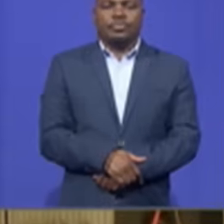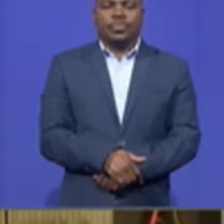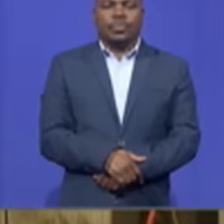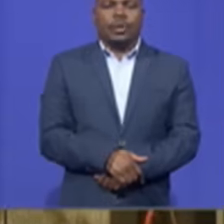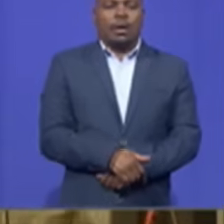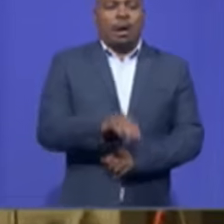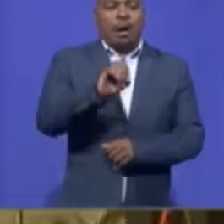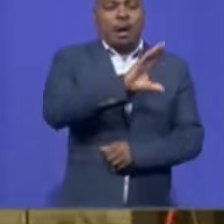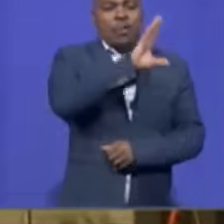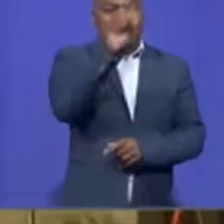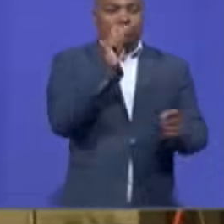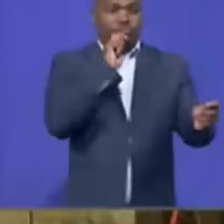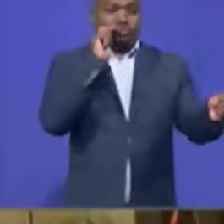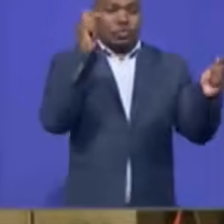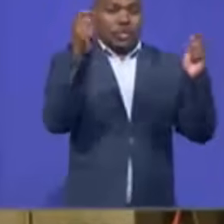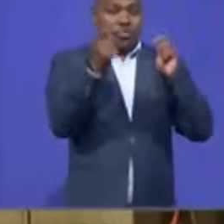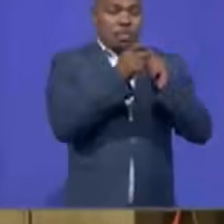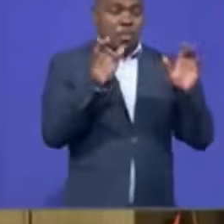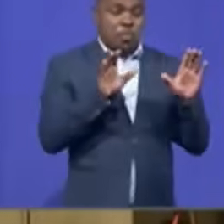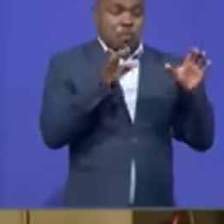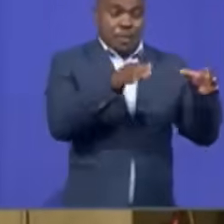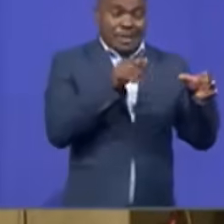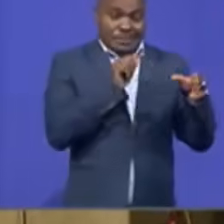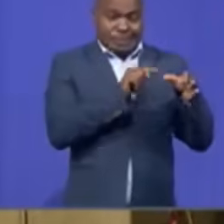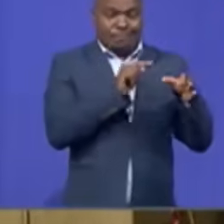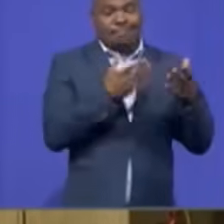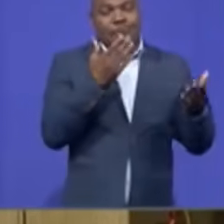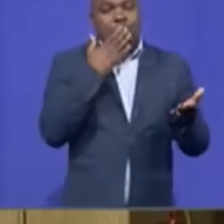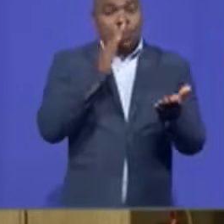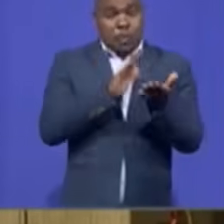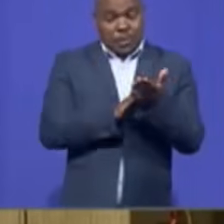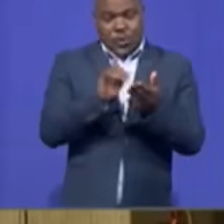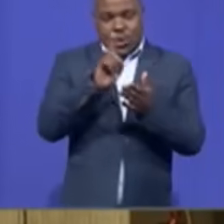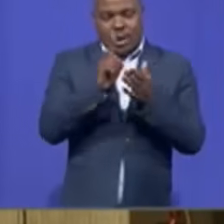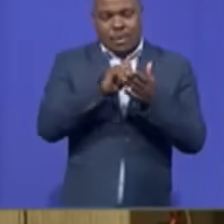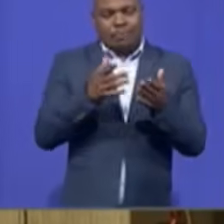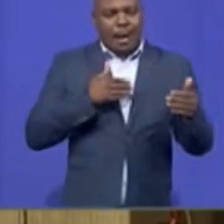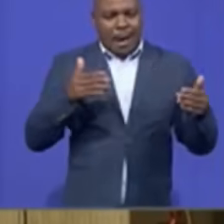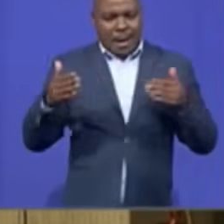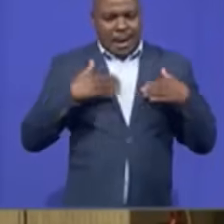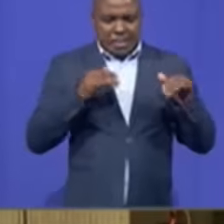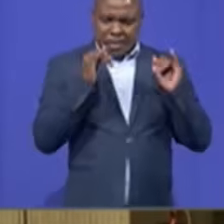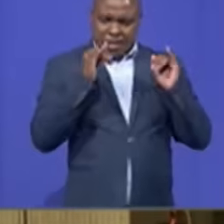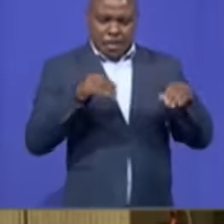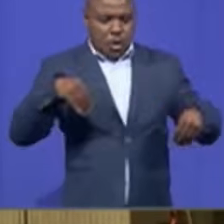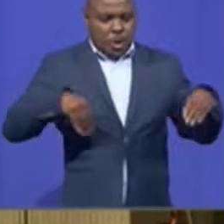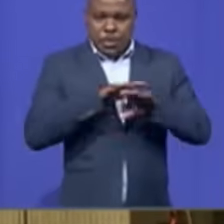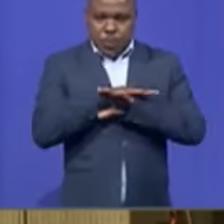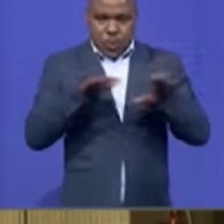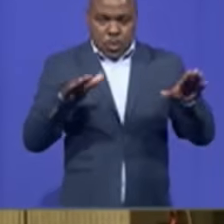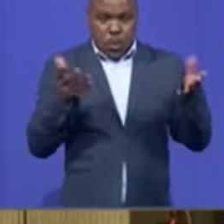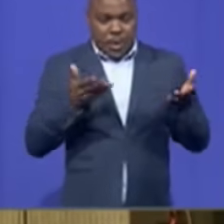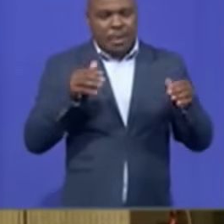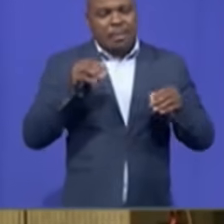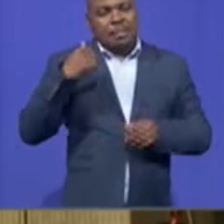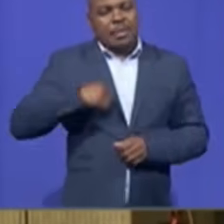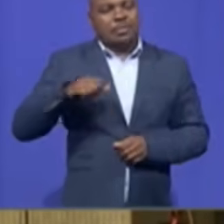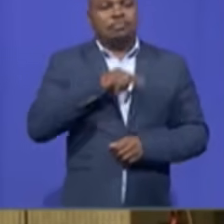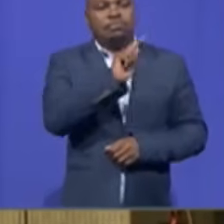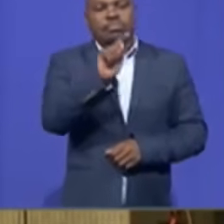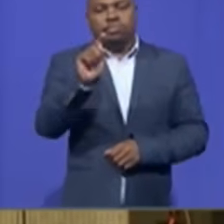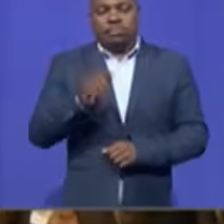Lekoko la African Transformation Movement le solofeditse tsamaiso e phepa e senang bonweenwee mo bommasepala. Le tlile